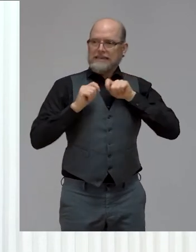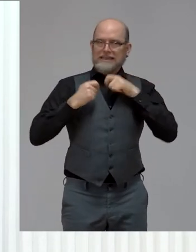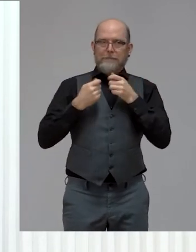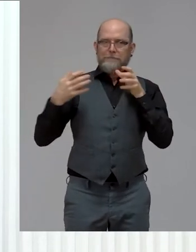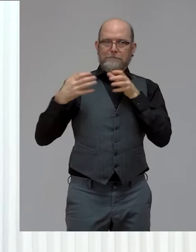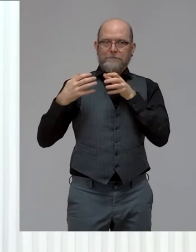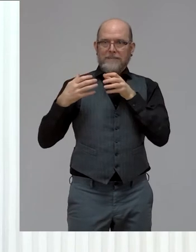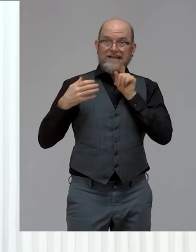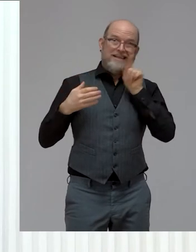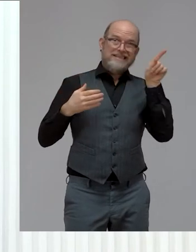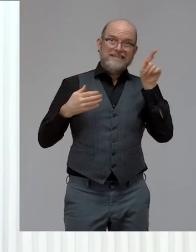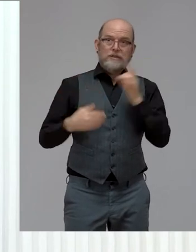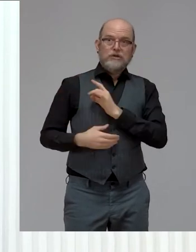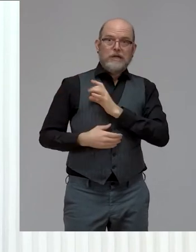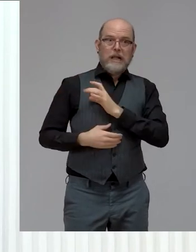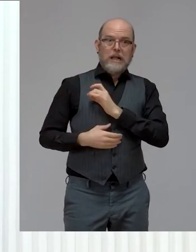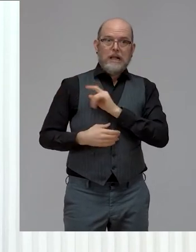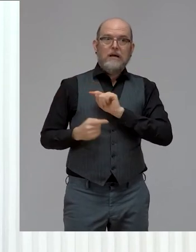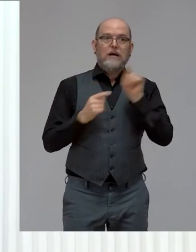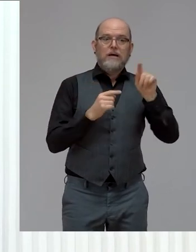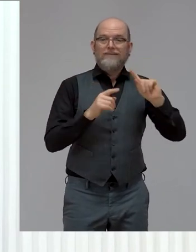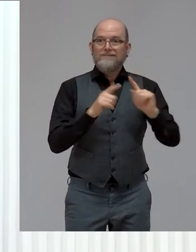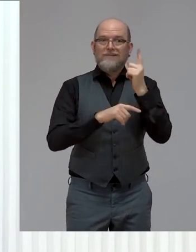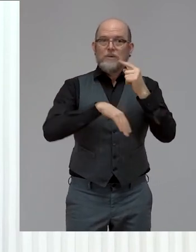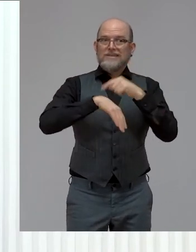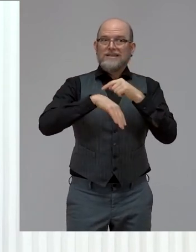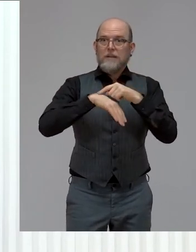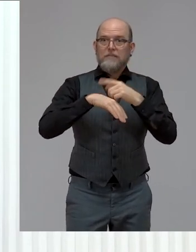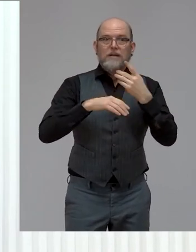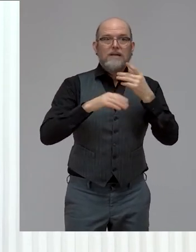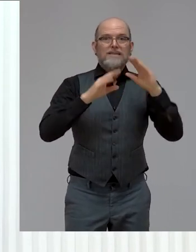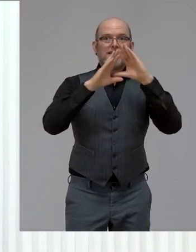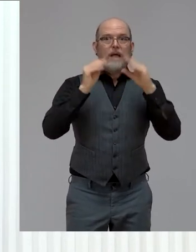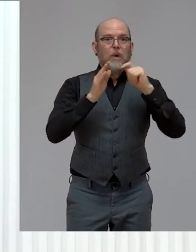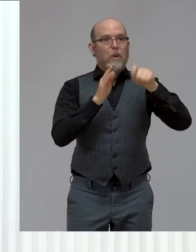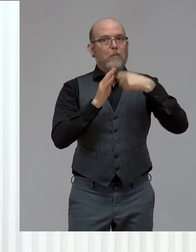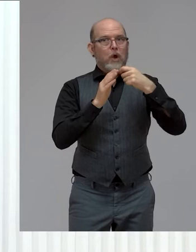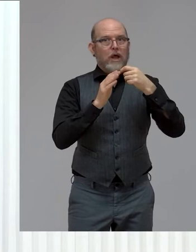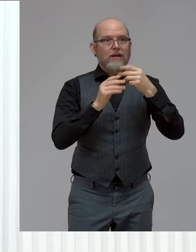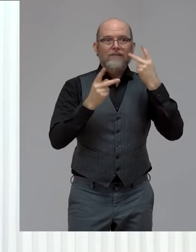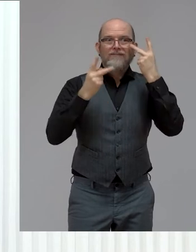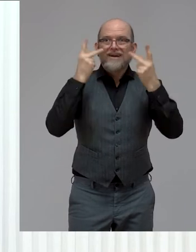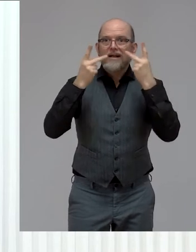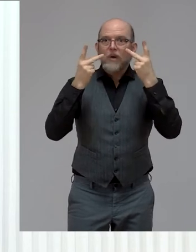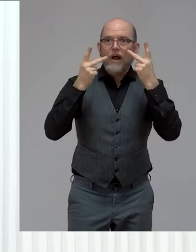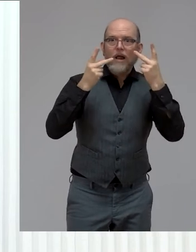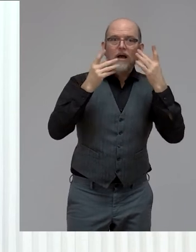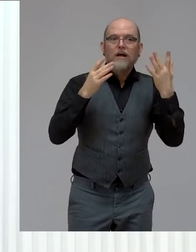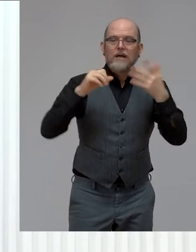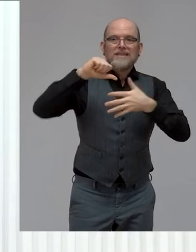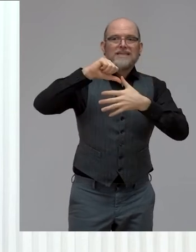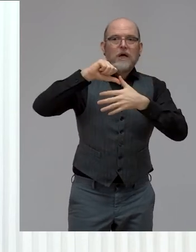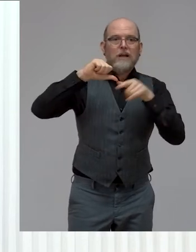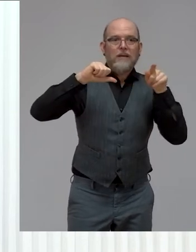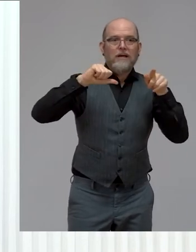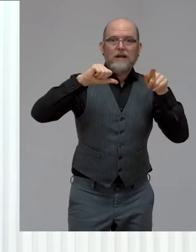very first ever Zero Project conference Latin America in Spanish, and it was a real